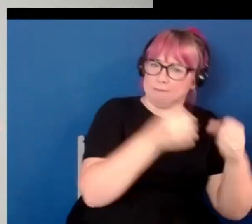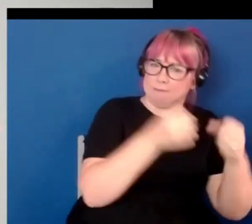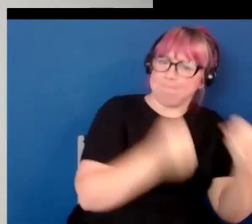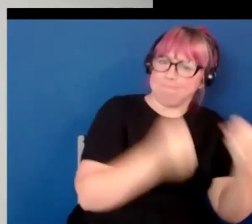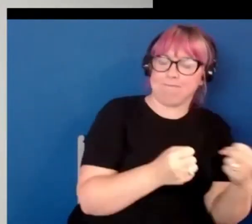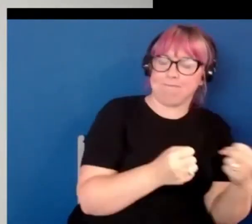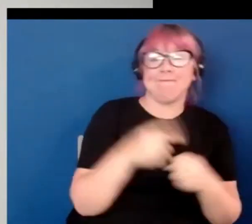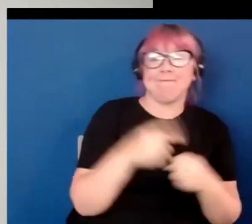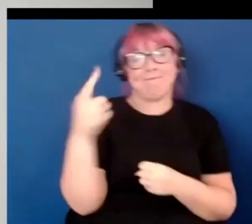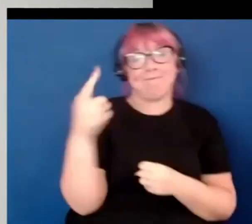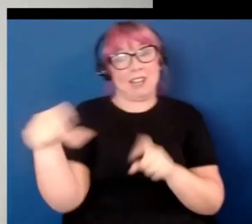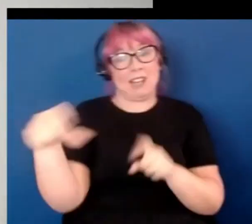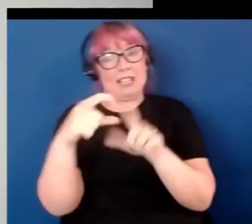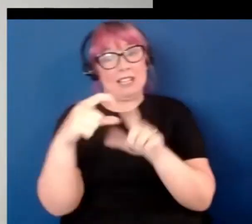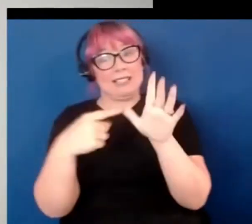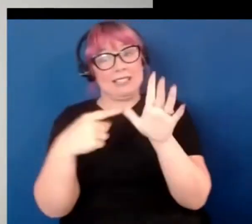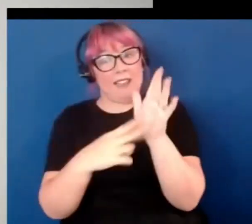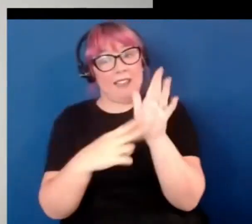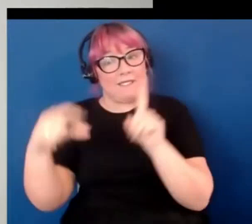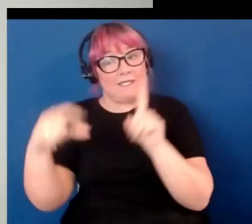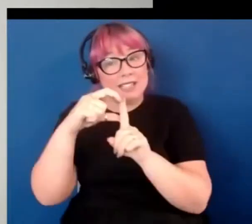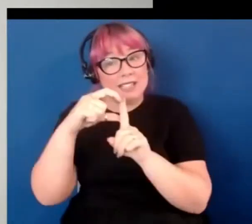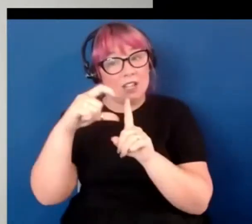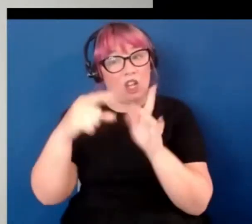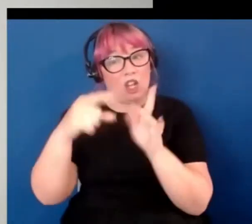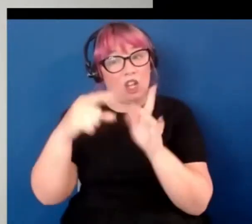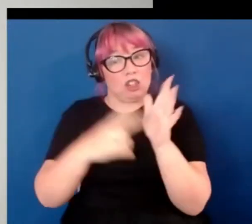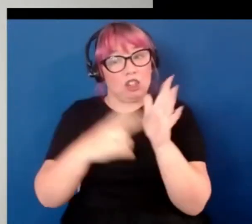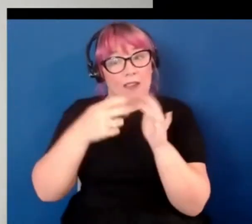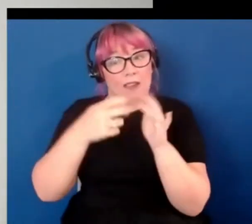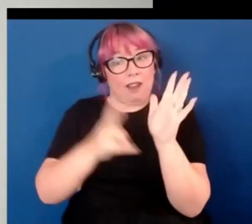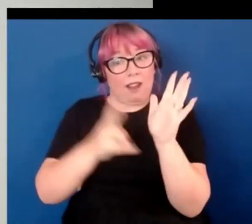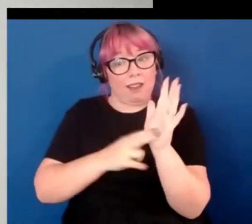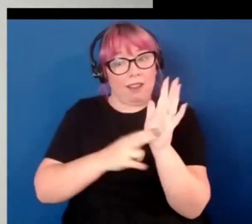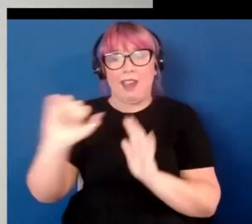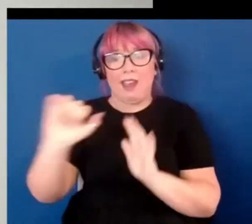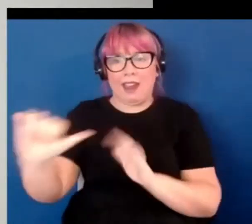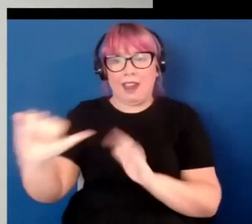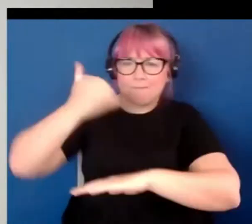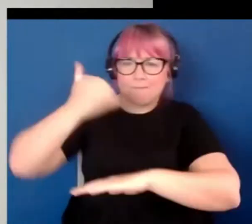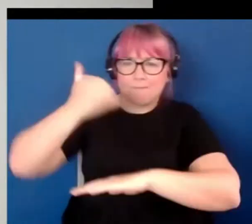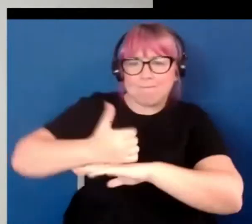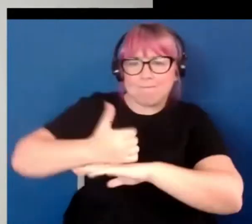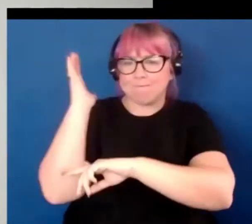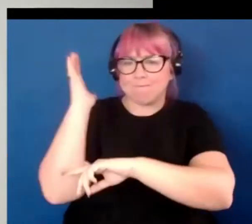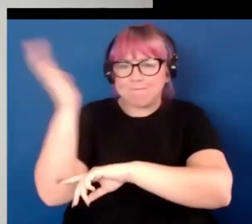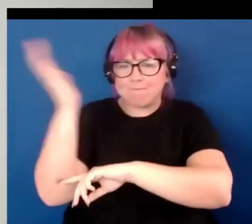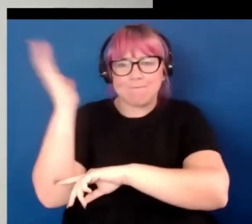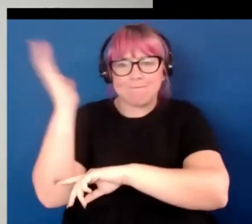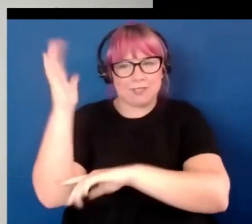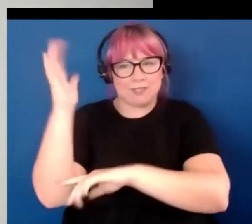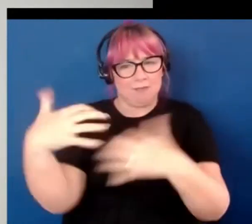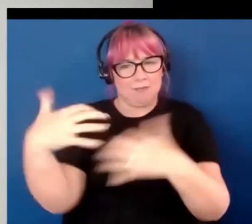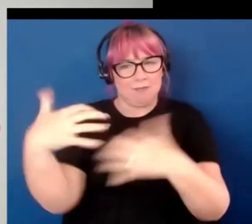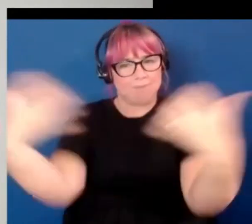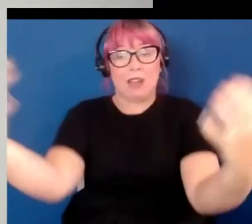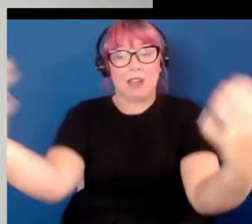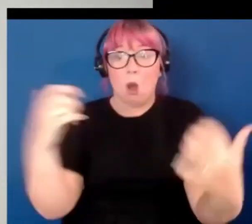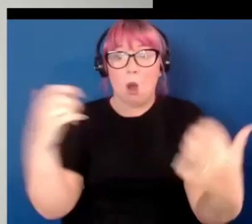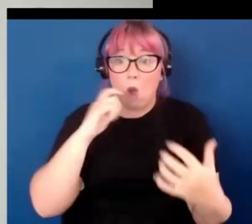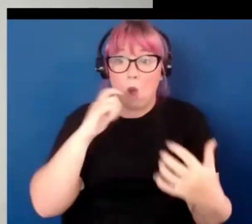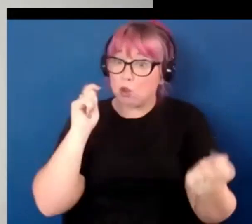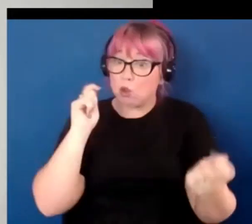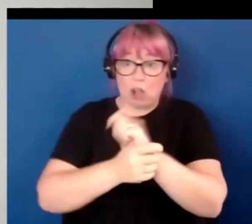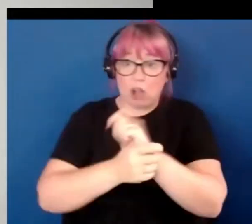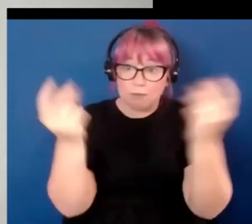he spoke at the Pits and Perverts benefit concert in Camden, and he said, "It won't change overnight, but now